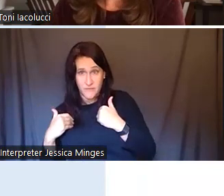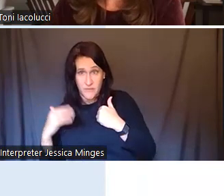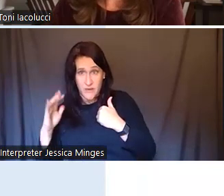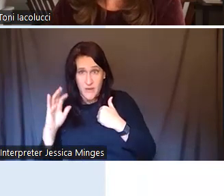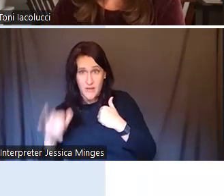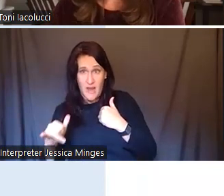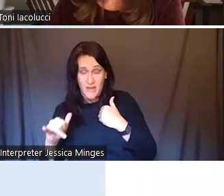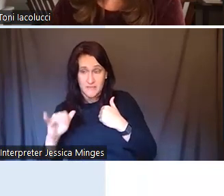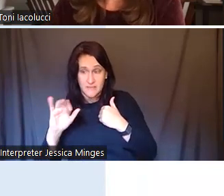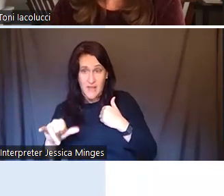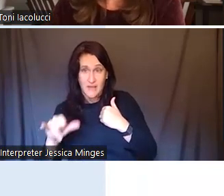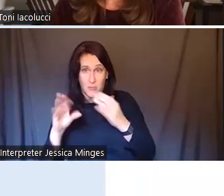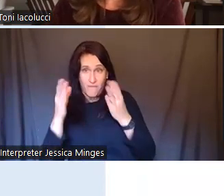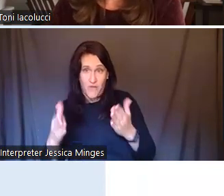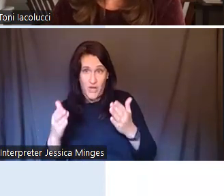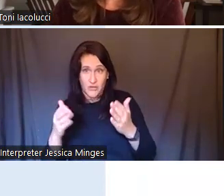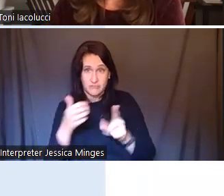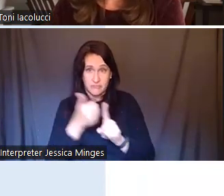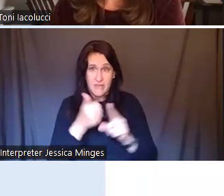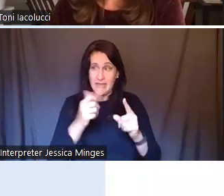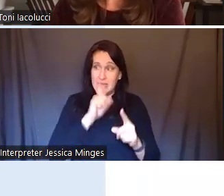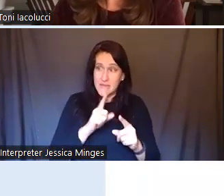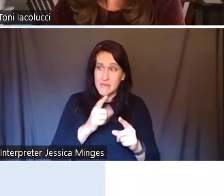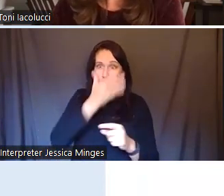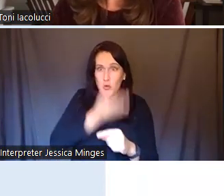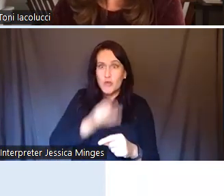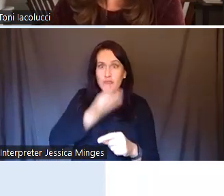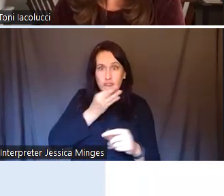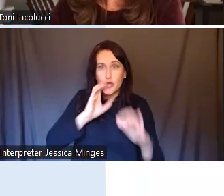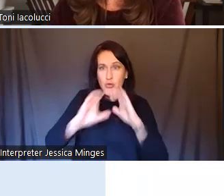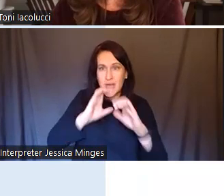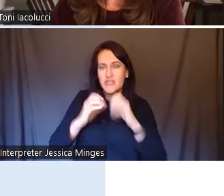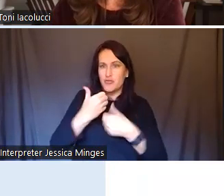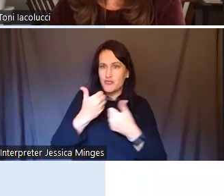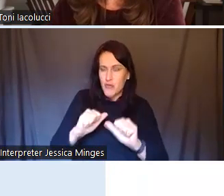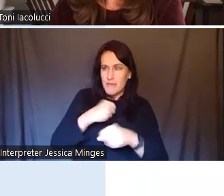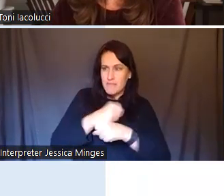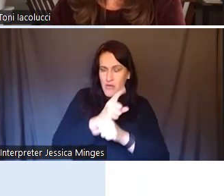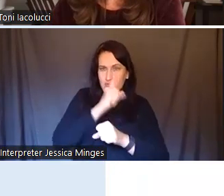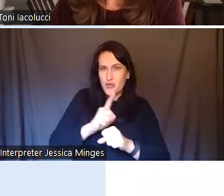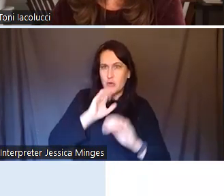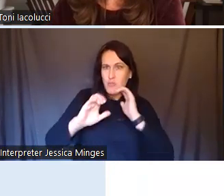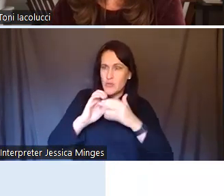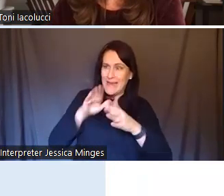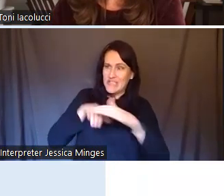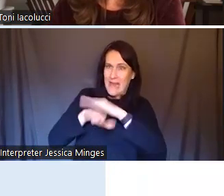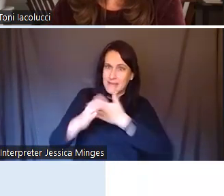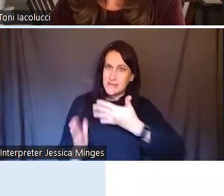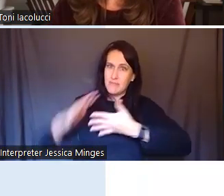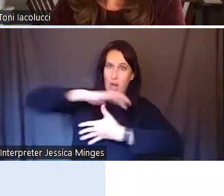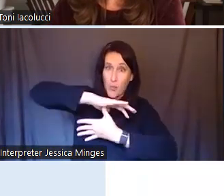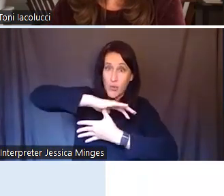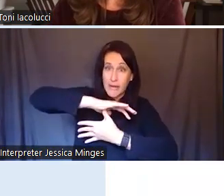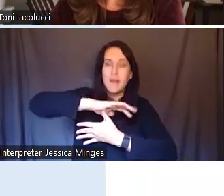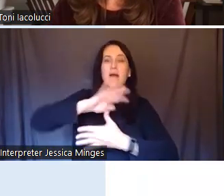good communicator, is taking the time to make communication access a priority, the tendency